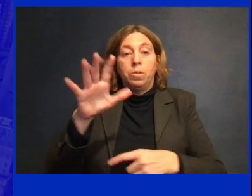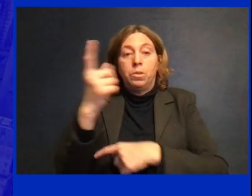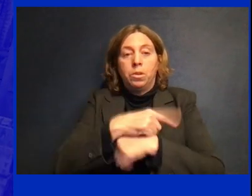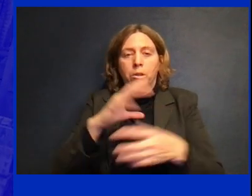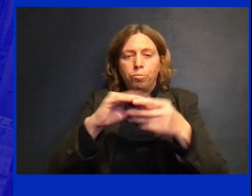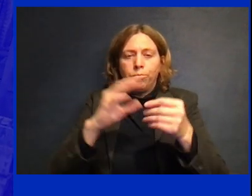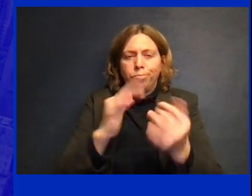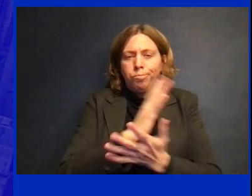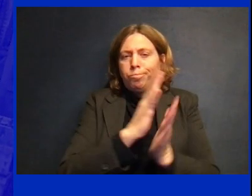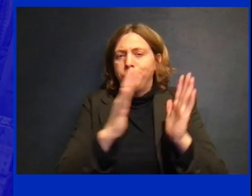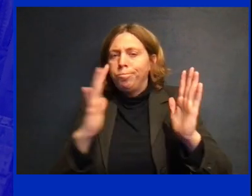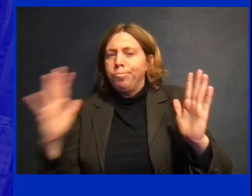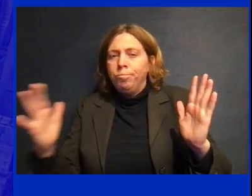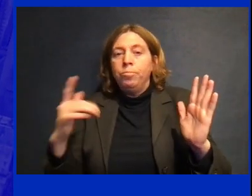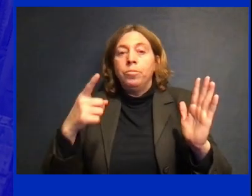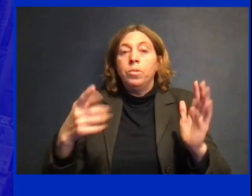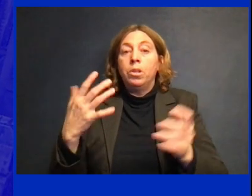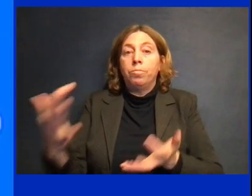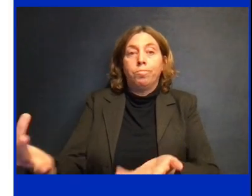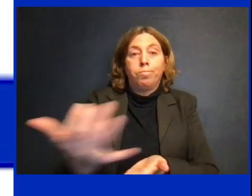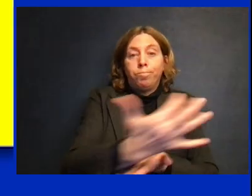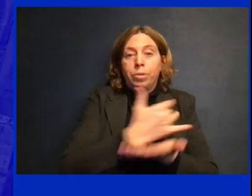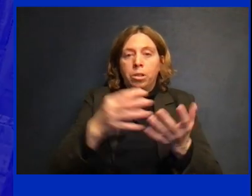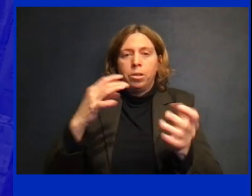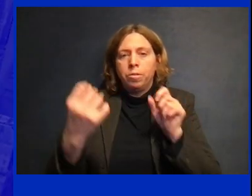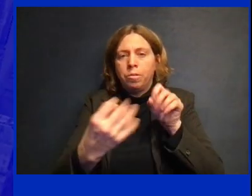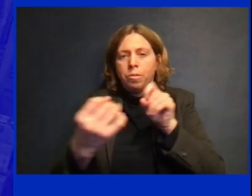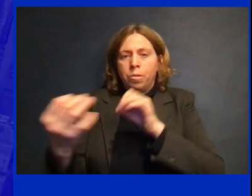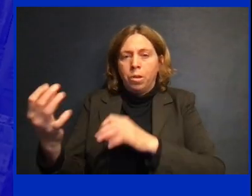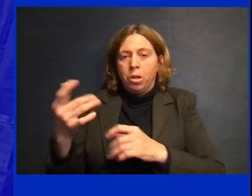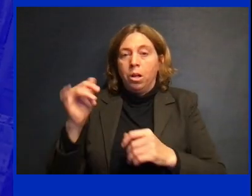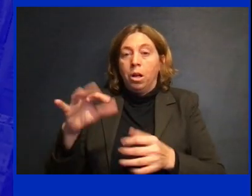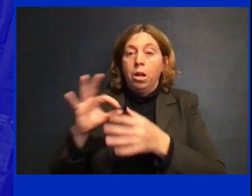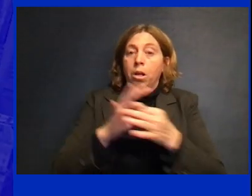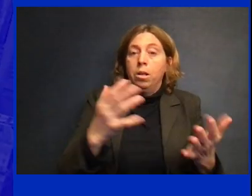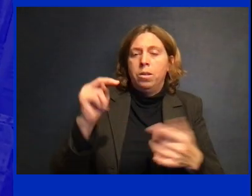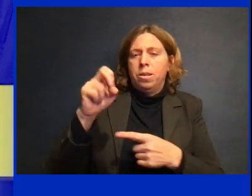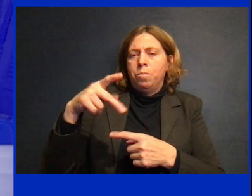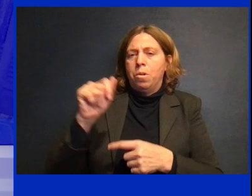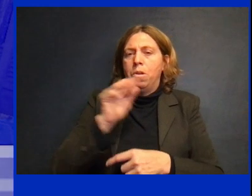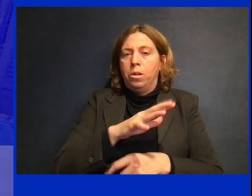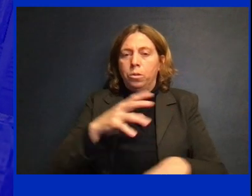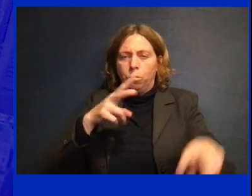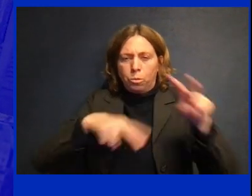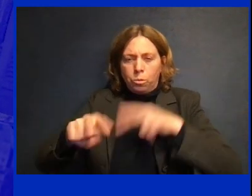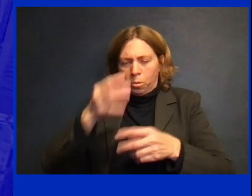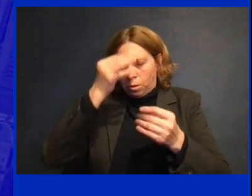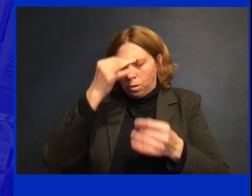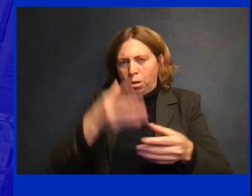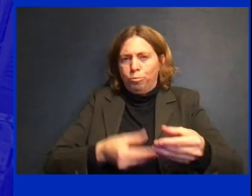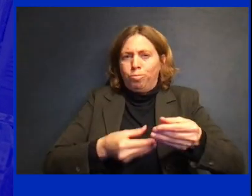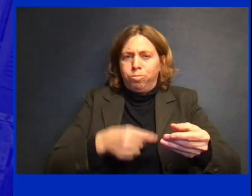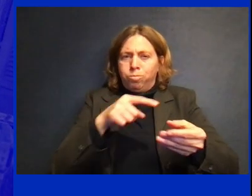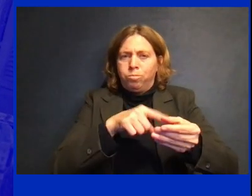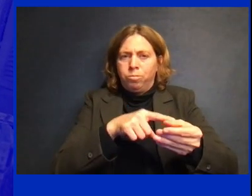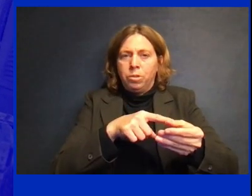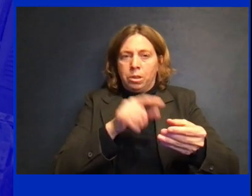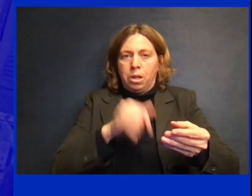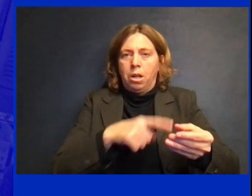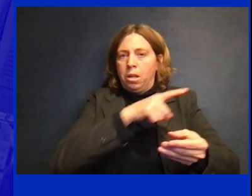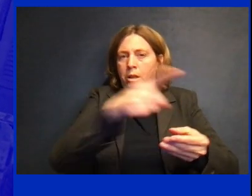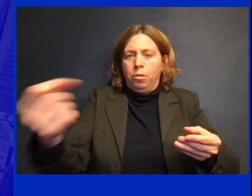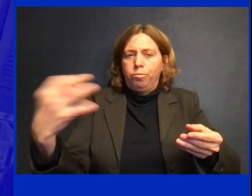a 45-day comment period to solicit feedback on the NEPA Scoping Information Packet. Following